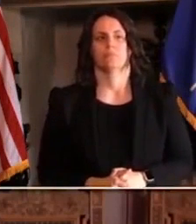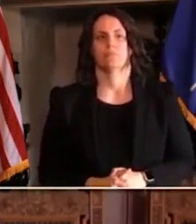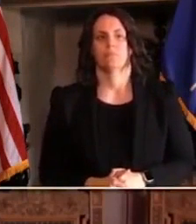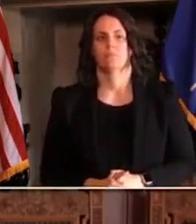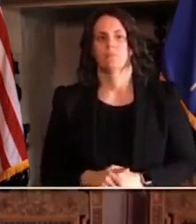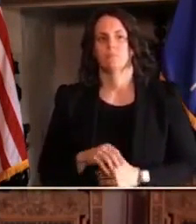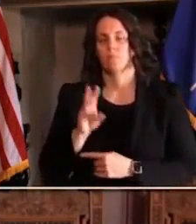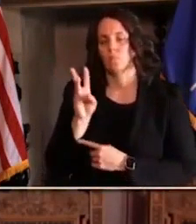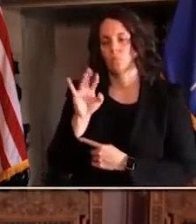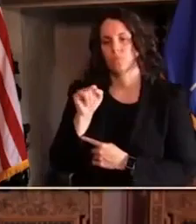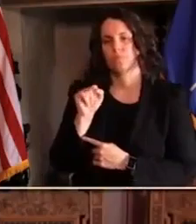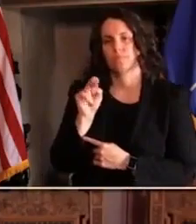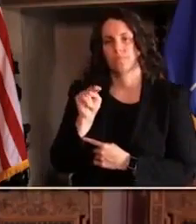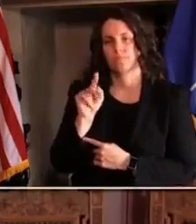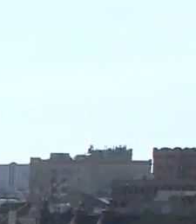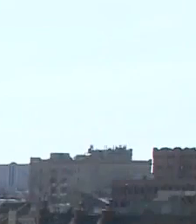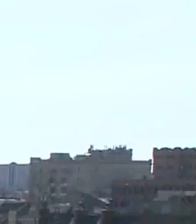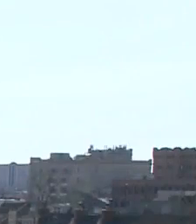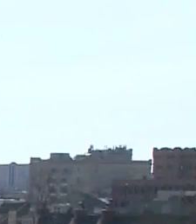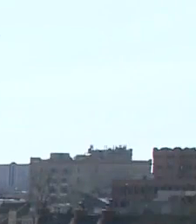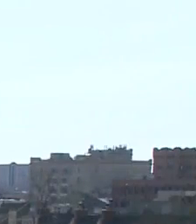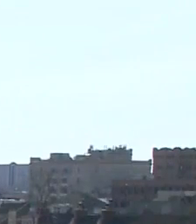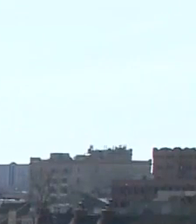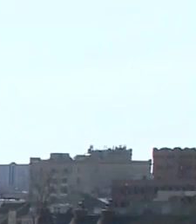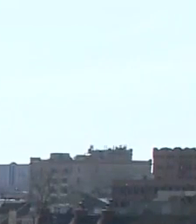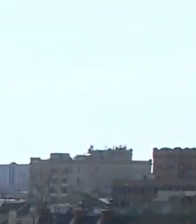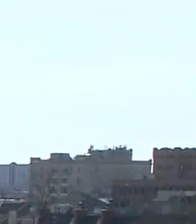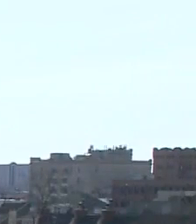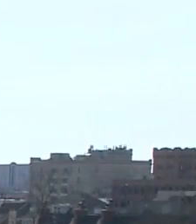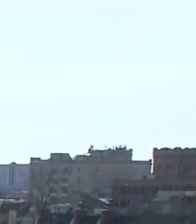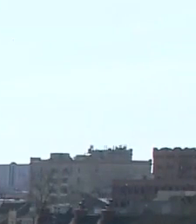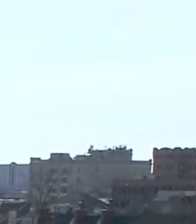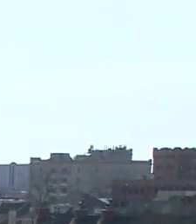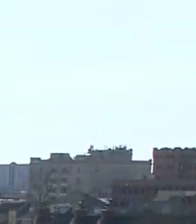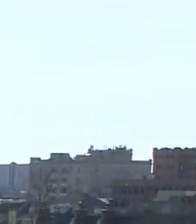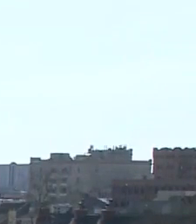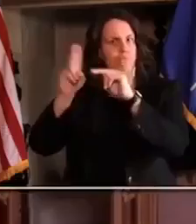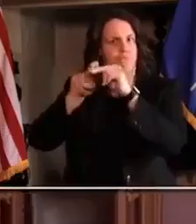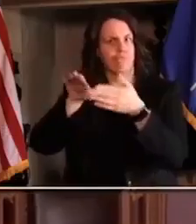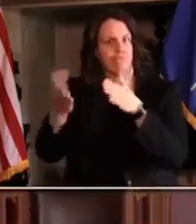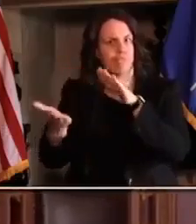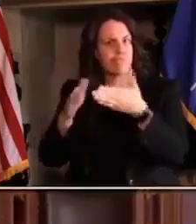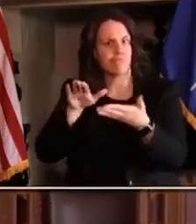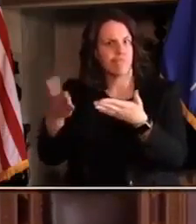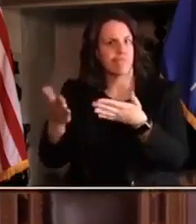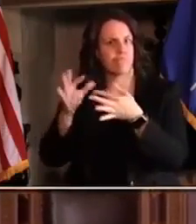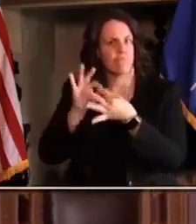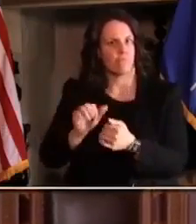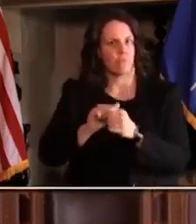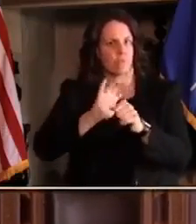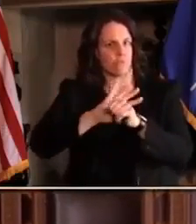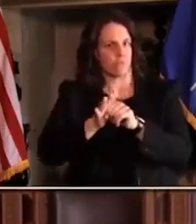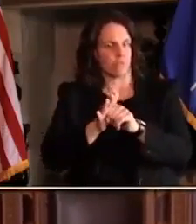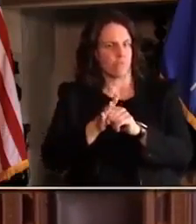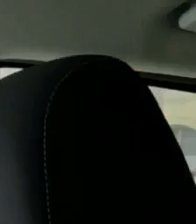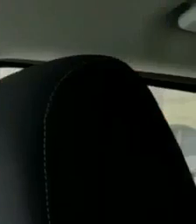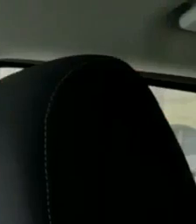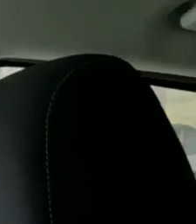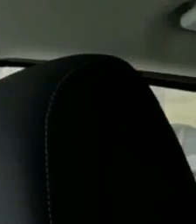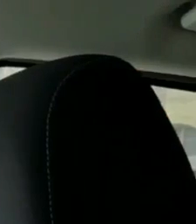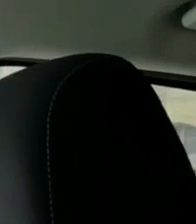that disparity is why the Centers for Disease Control currently has a team in Milwaukee. Can you elaborate on the CDC's